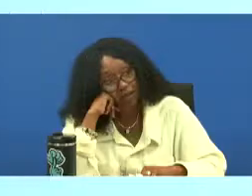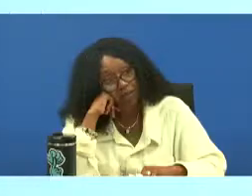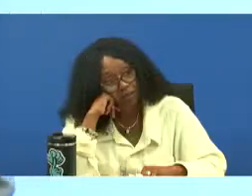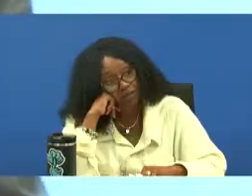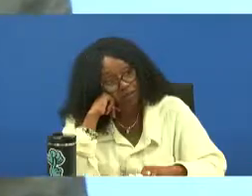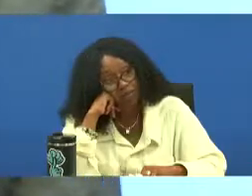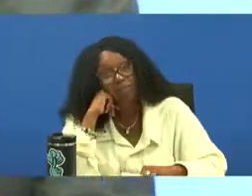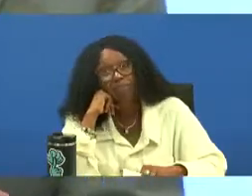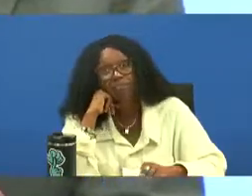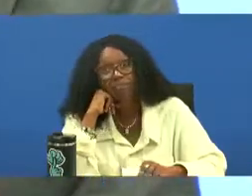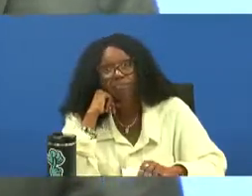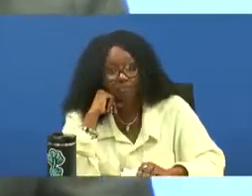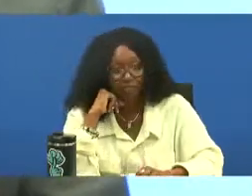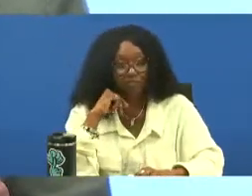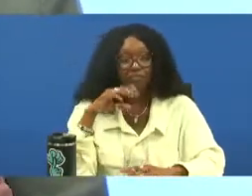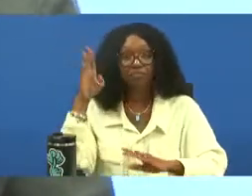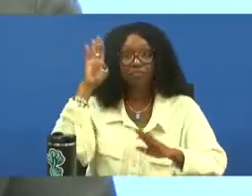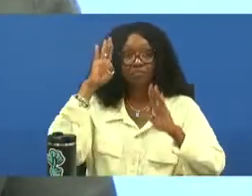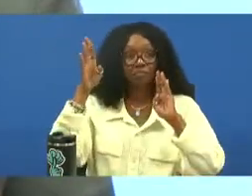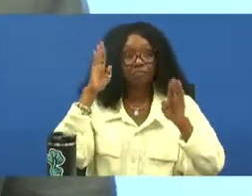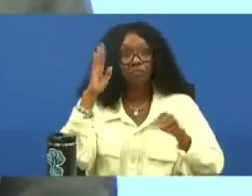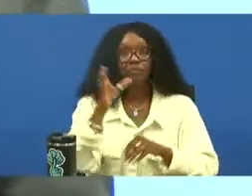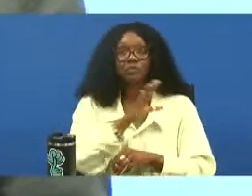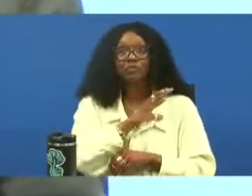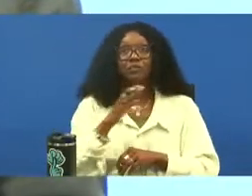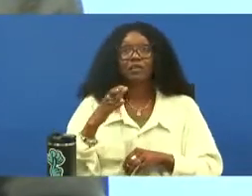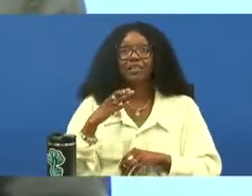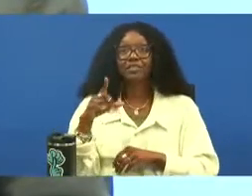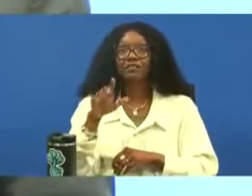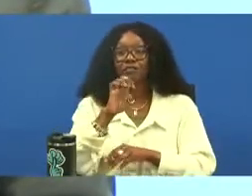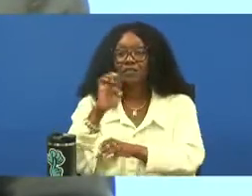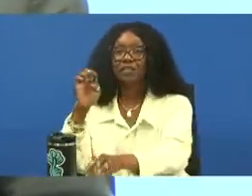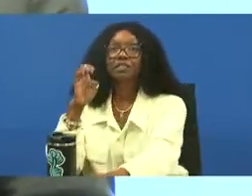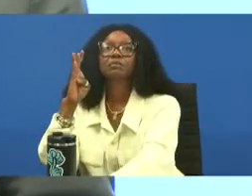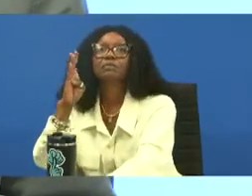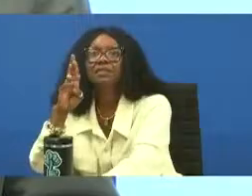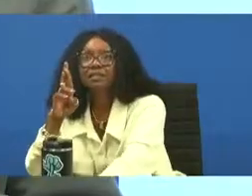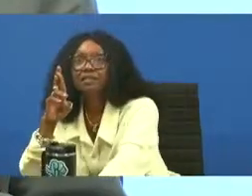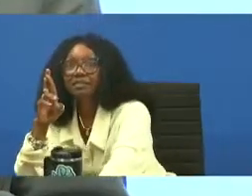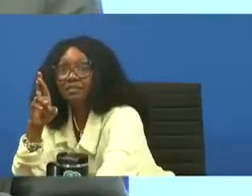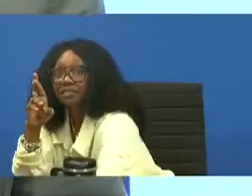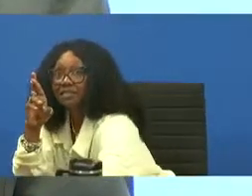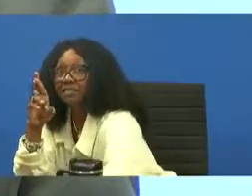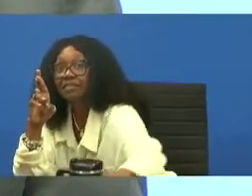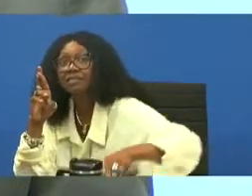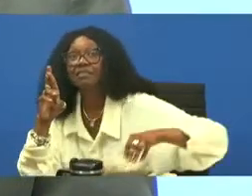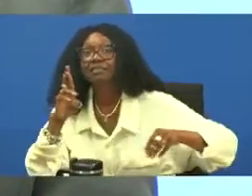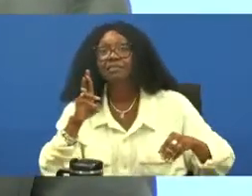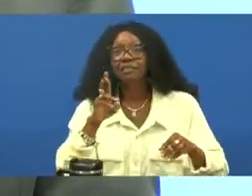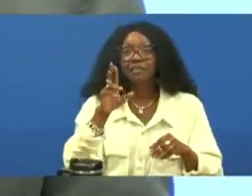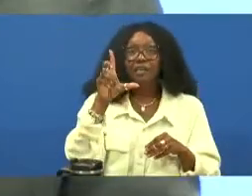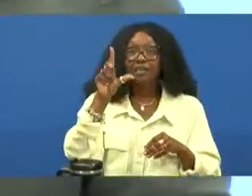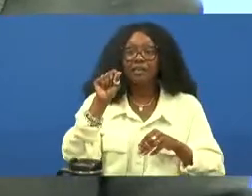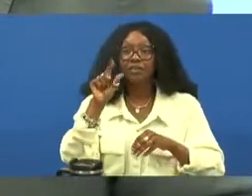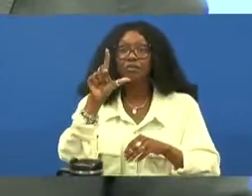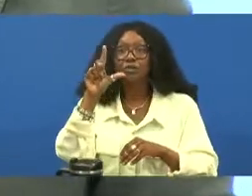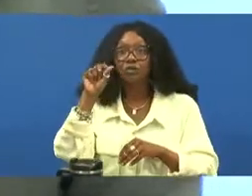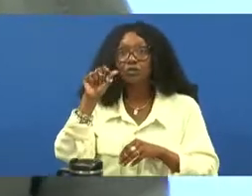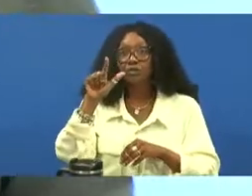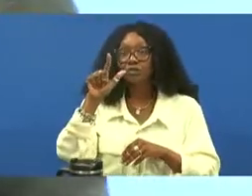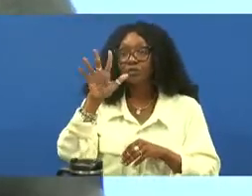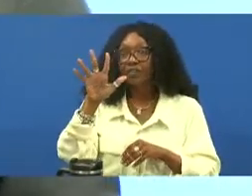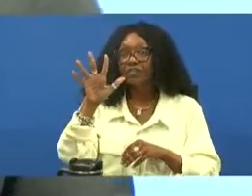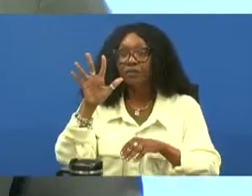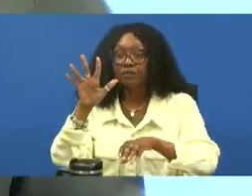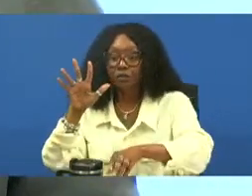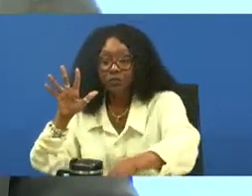Oh, hello, everybody. Welcome to the council chamber of East Baton Rouge Parish, June the 11th, 2025. So good to have